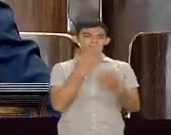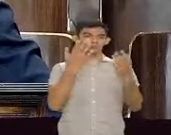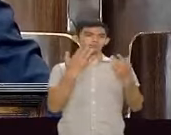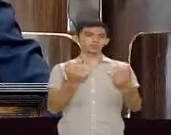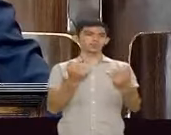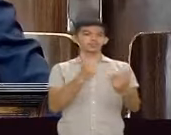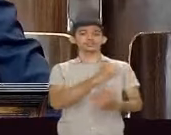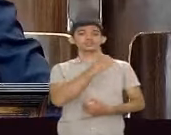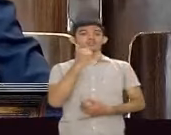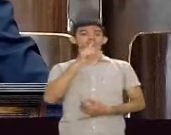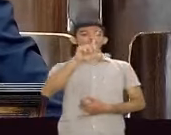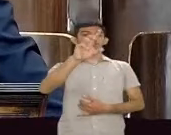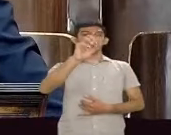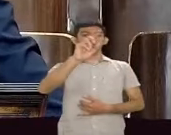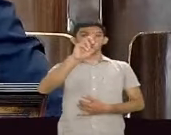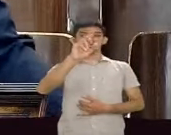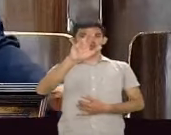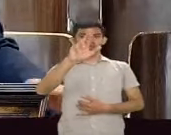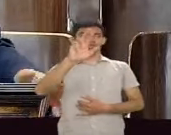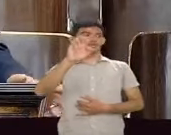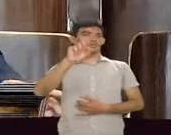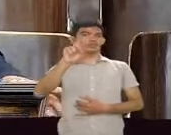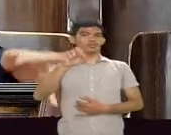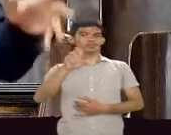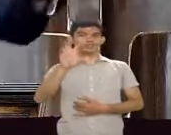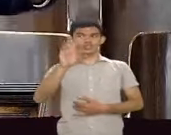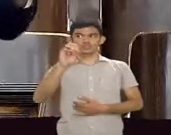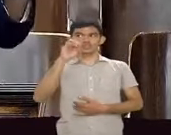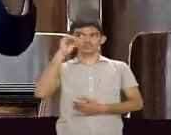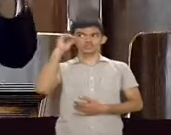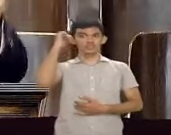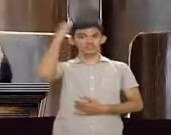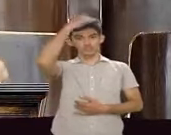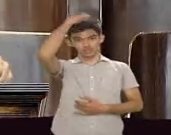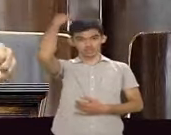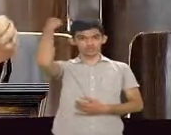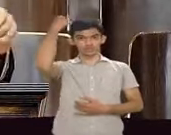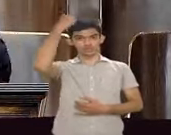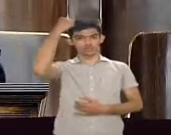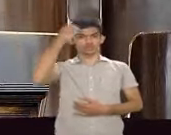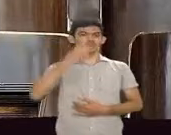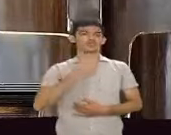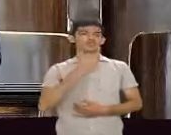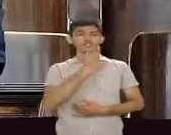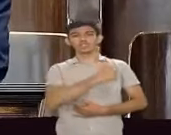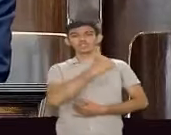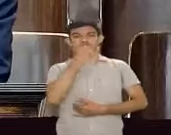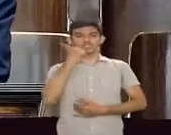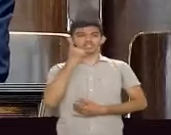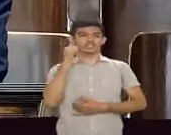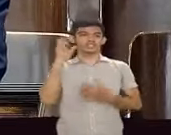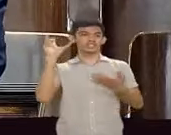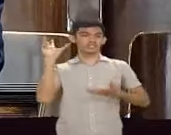Lorenzo Ruiz, duha. Ang original, si Santo Niño. And then,